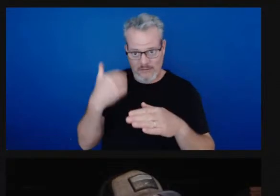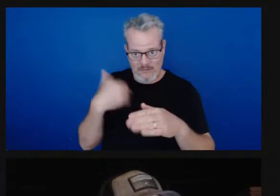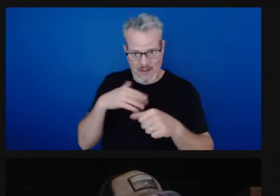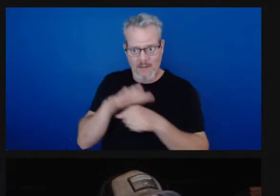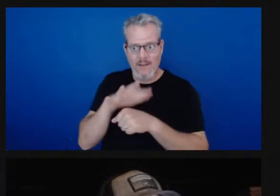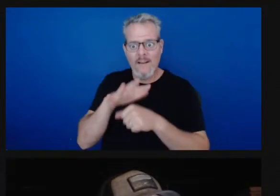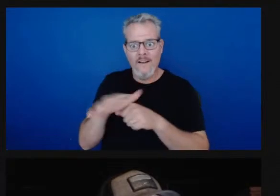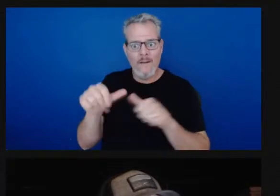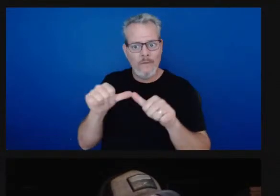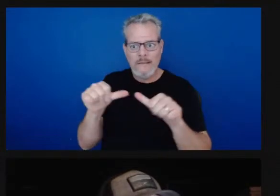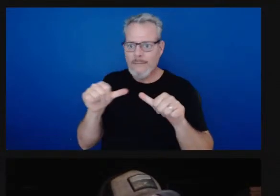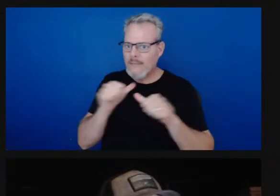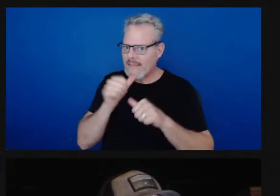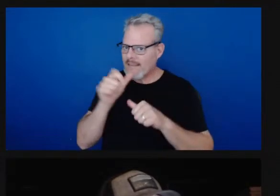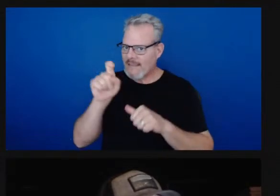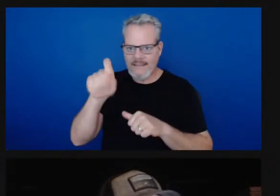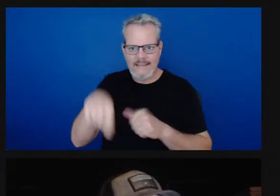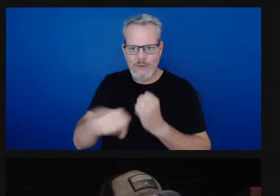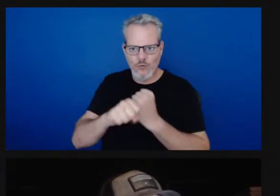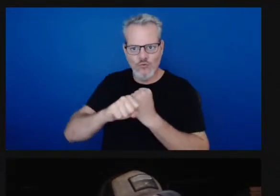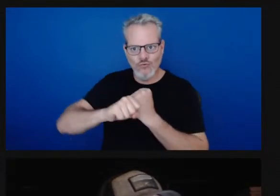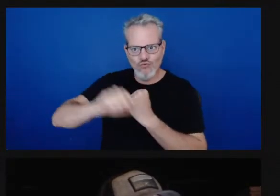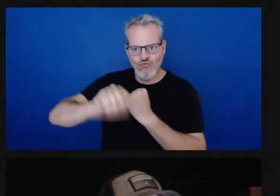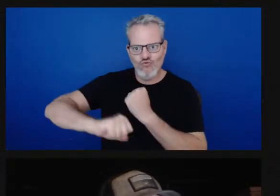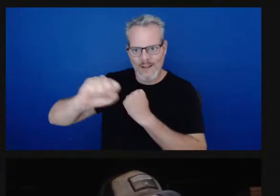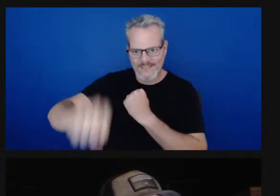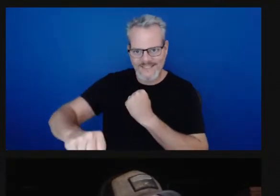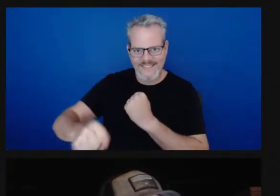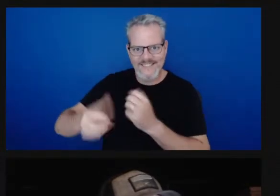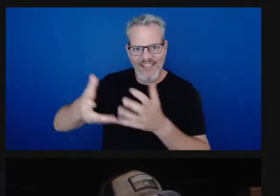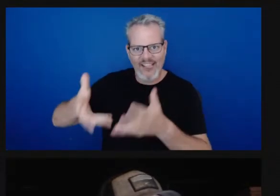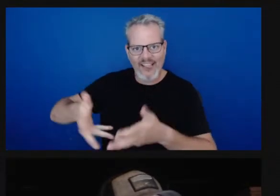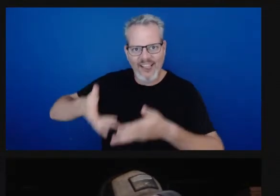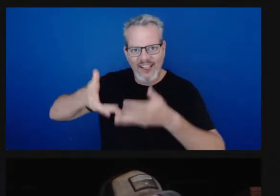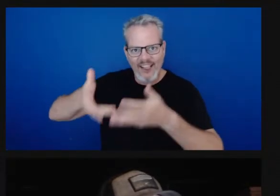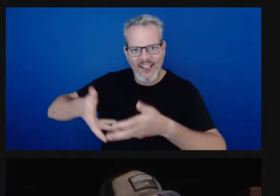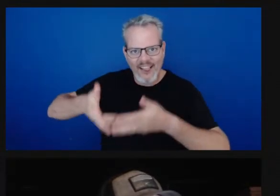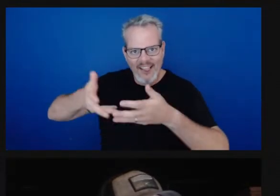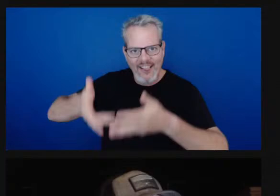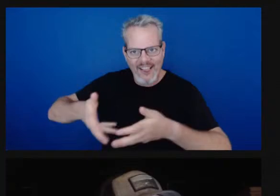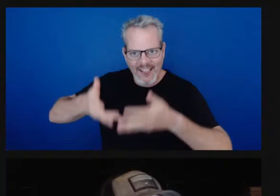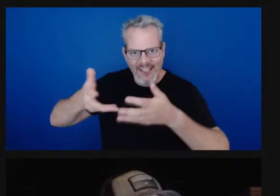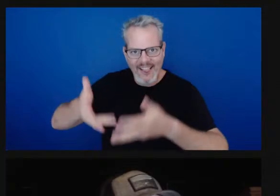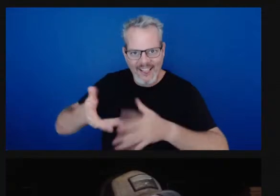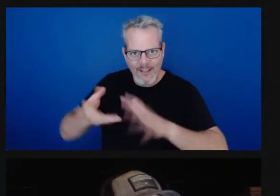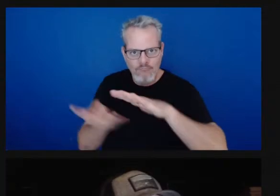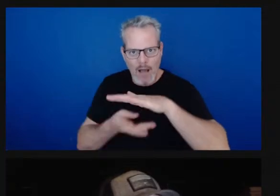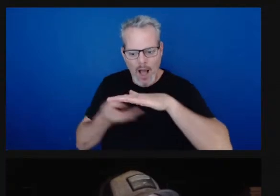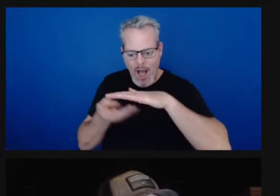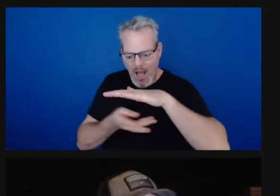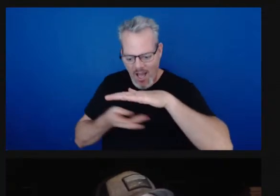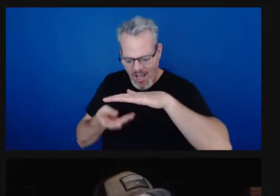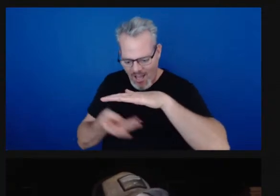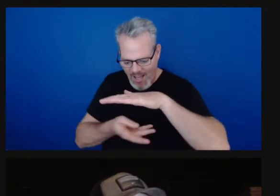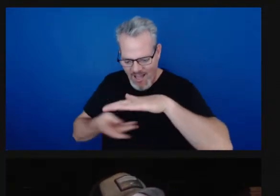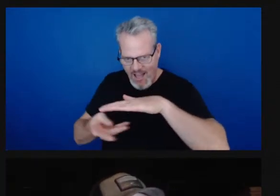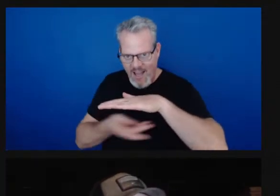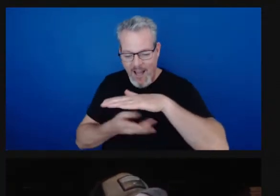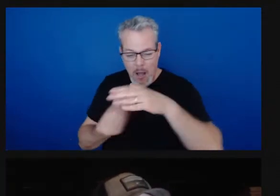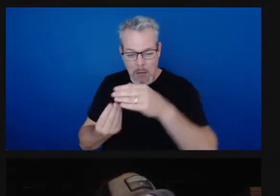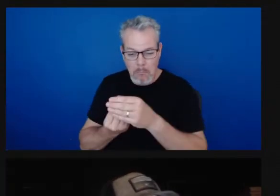doesn't need to stretch anymore. It can just sit there and sag until magma is ready to push its way back through. But on the other